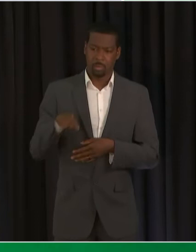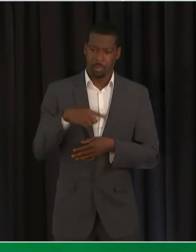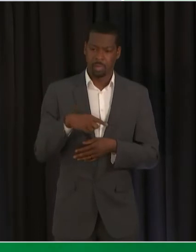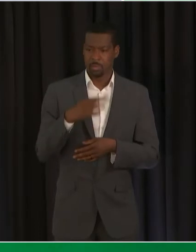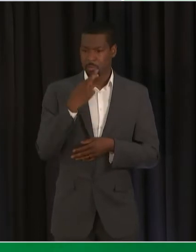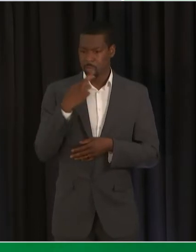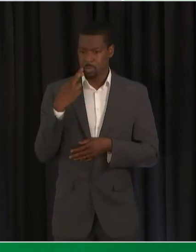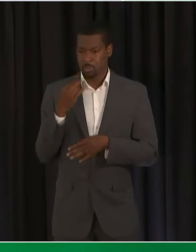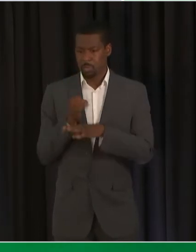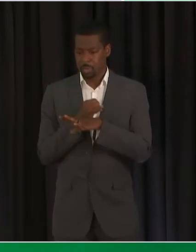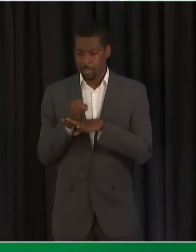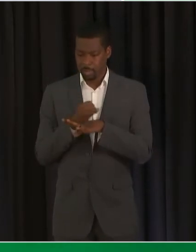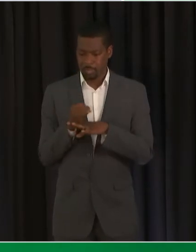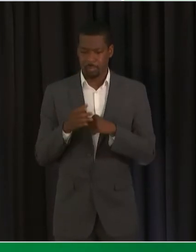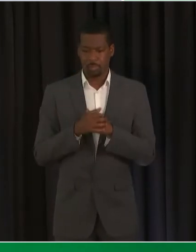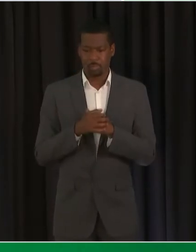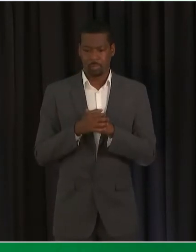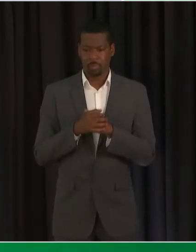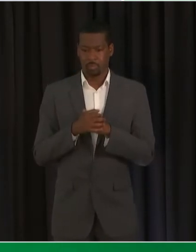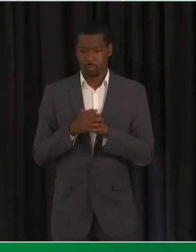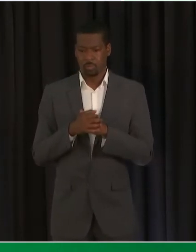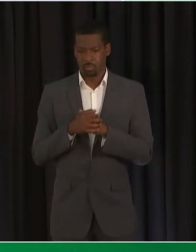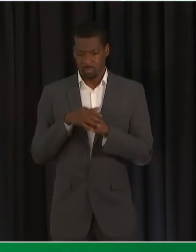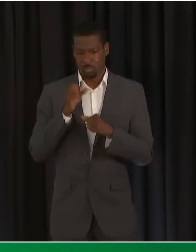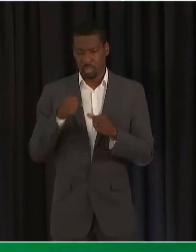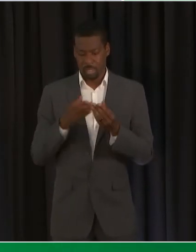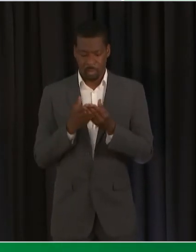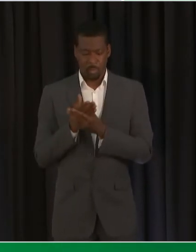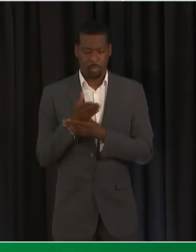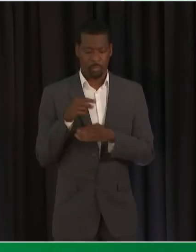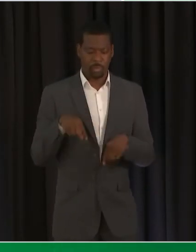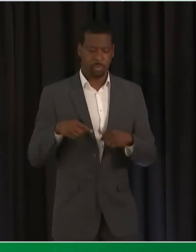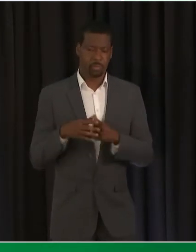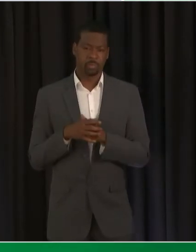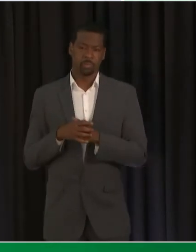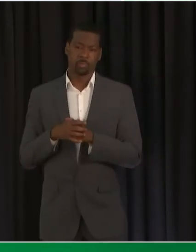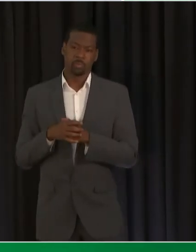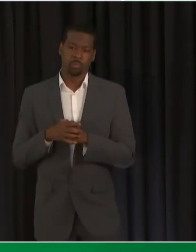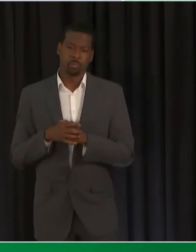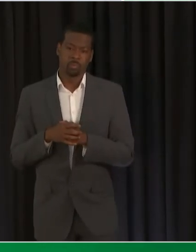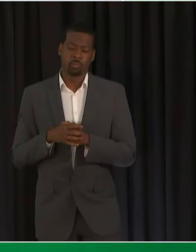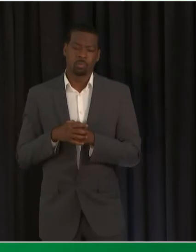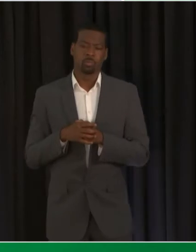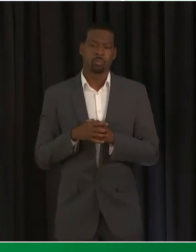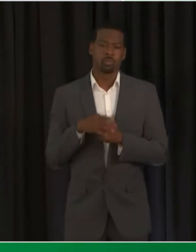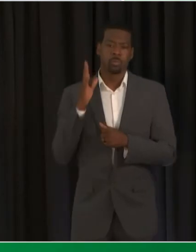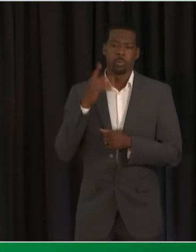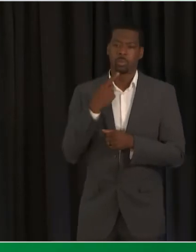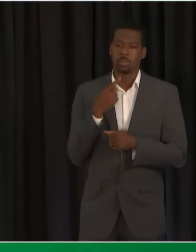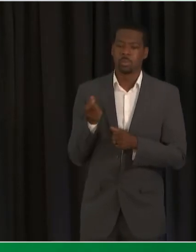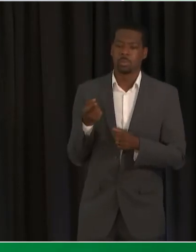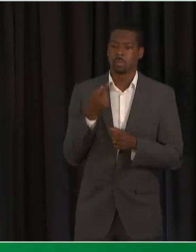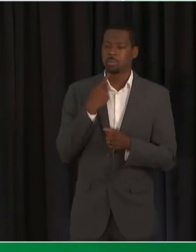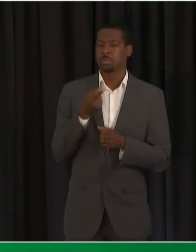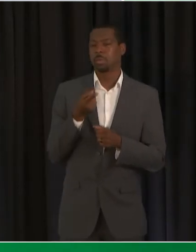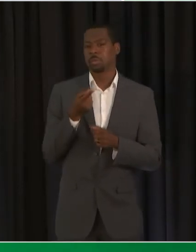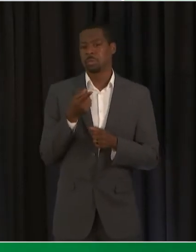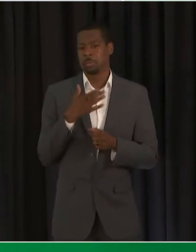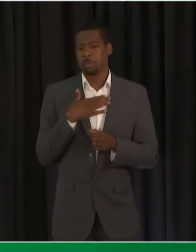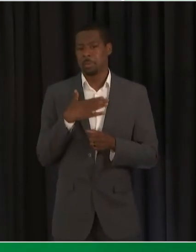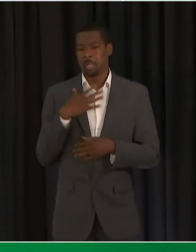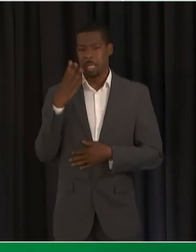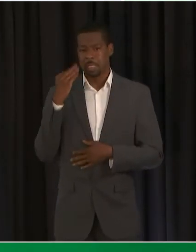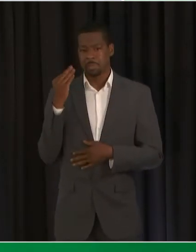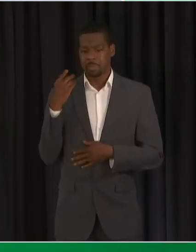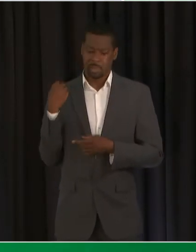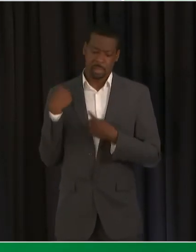restaurant industry and gets us to the other side. I will say, and I know there's going to be a Q&A here with John about some of